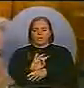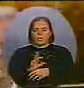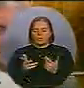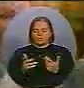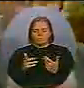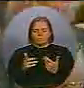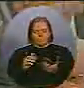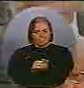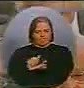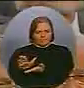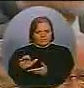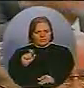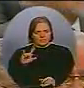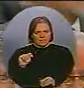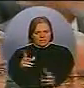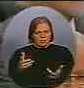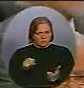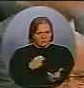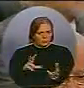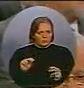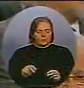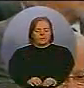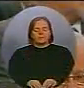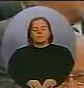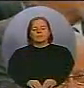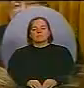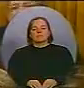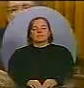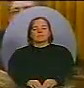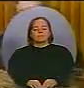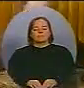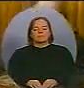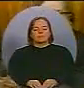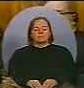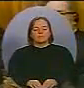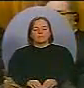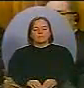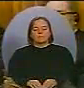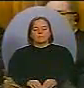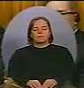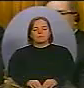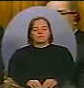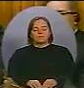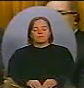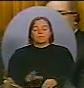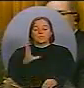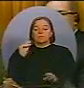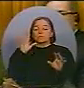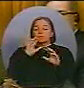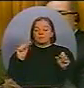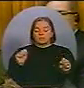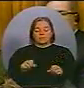The Honourable Parliamentary Secretary. Well, Mr. Speaker, once again, the member failed to address the question before the House of Commons, which